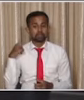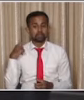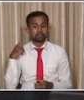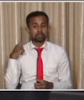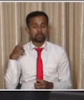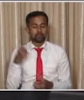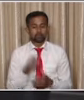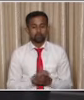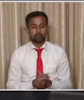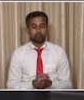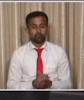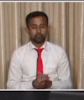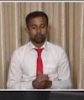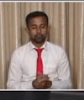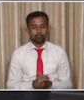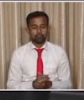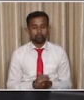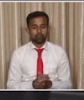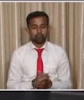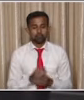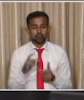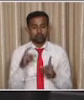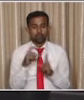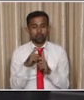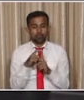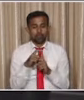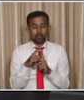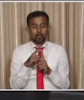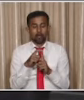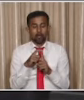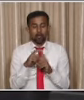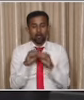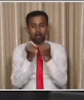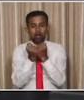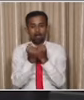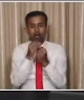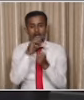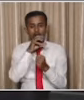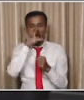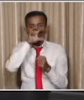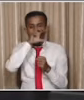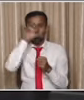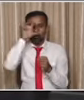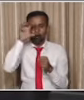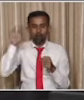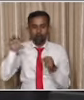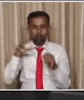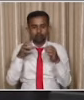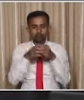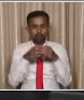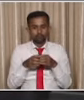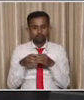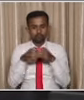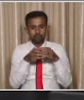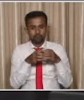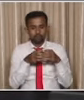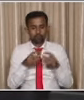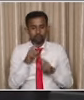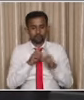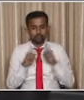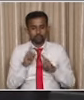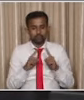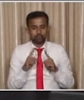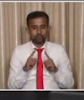the diaspora communities of different countries to support the Sri Lanka's rebuilding